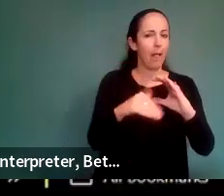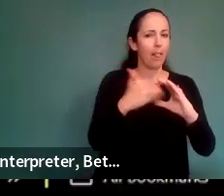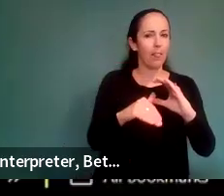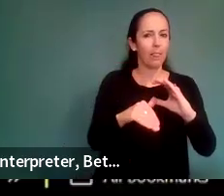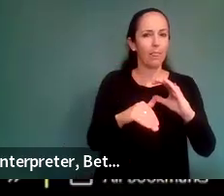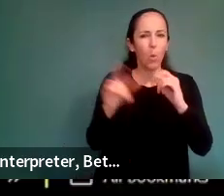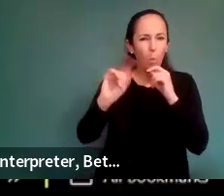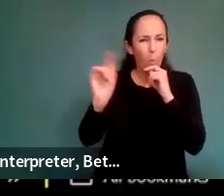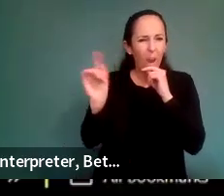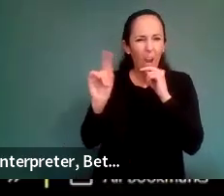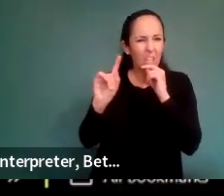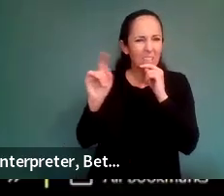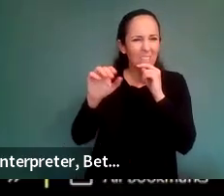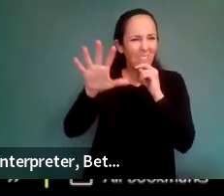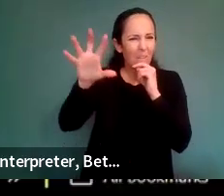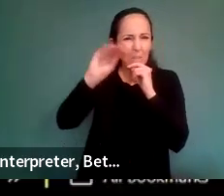how about now?